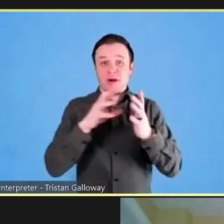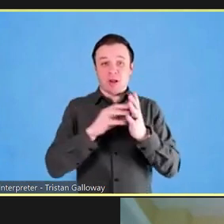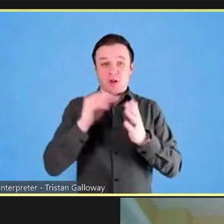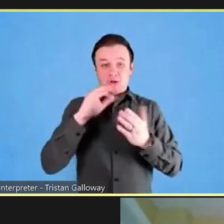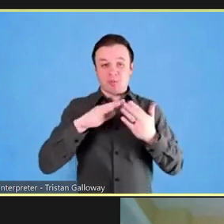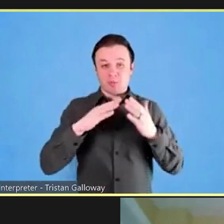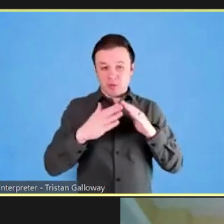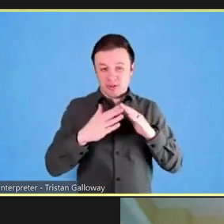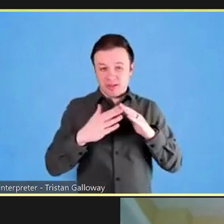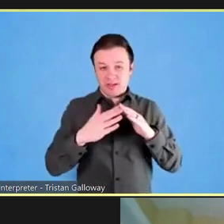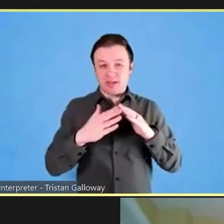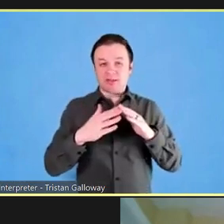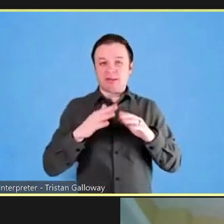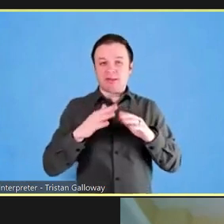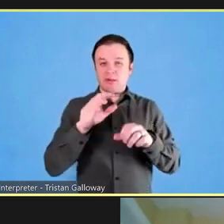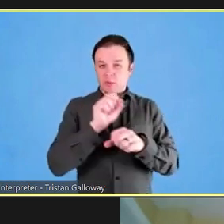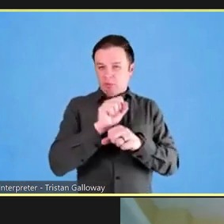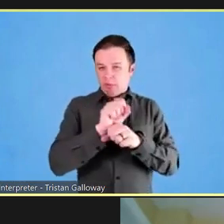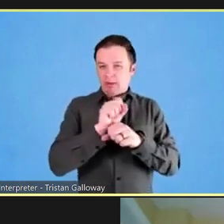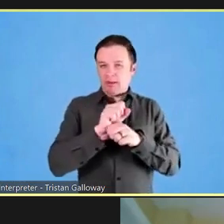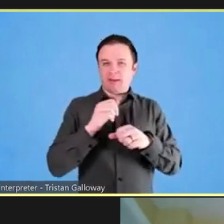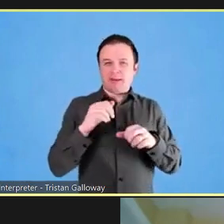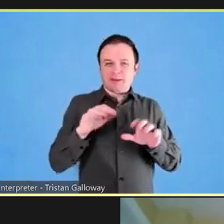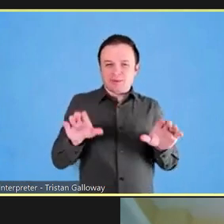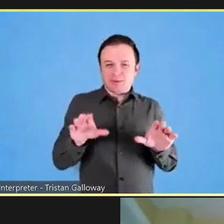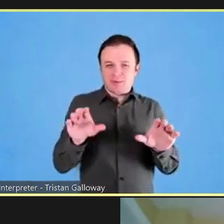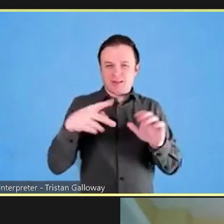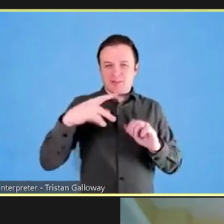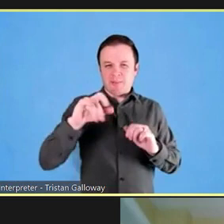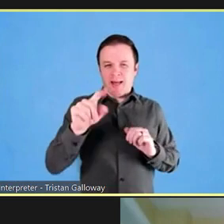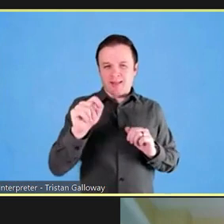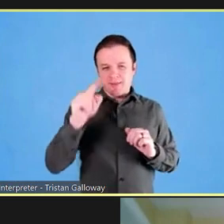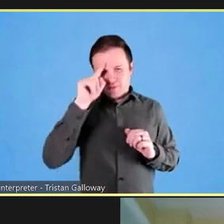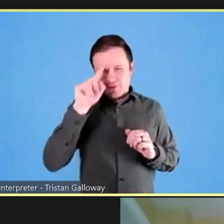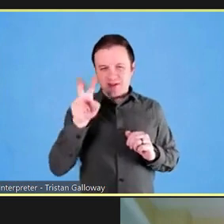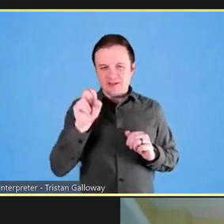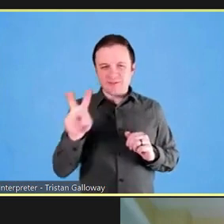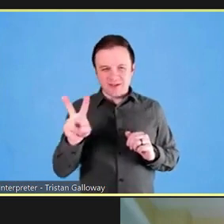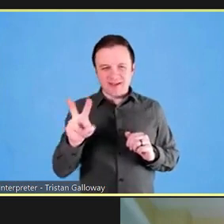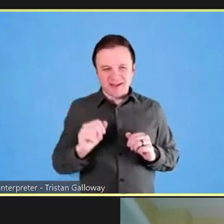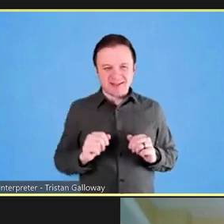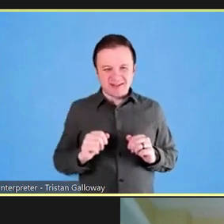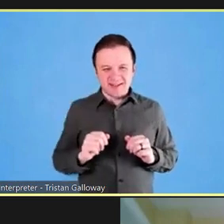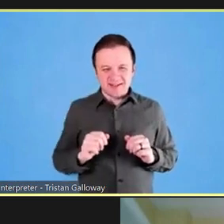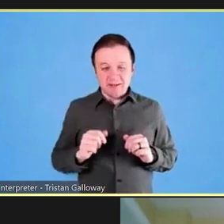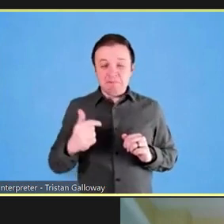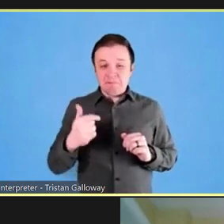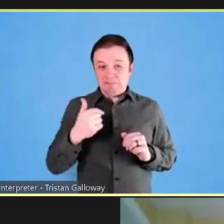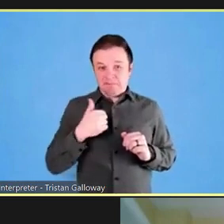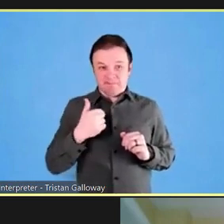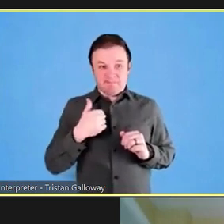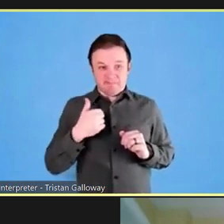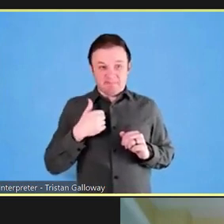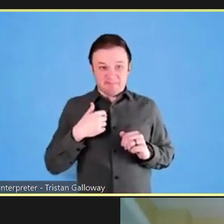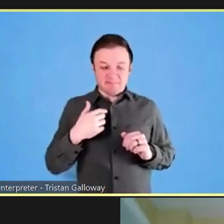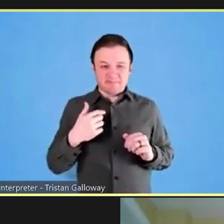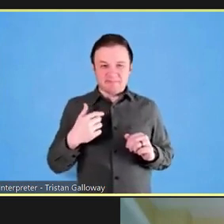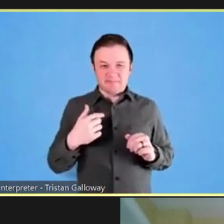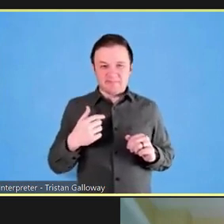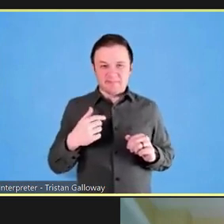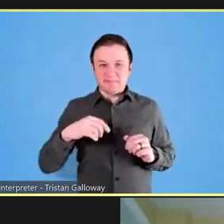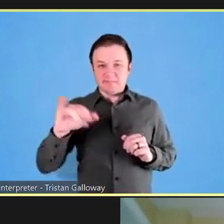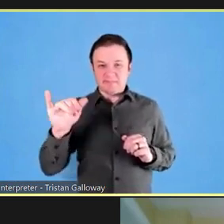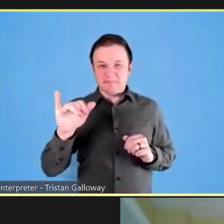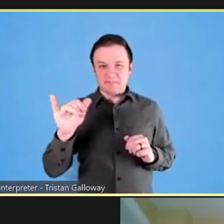community working and doing the pilot of a VSV. And I've actually had the opportunity to do